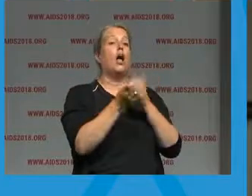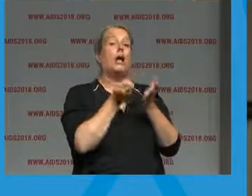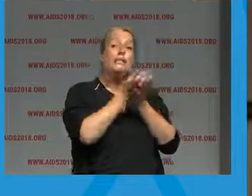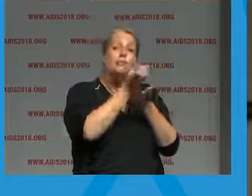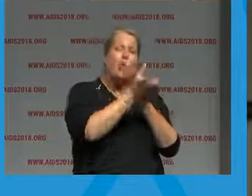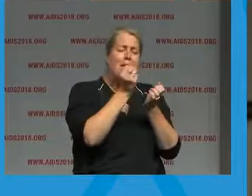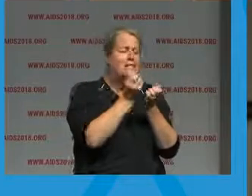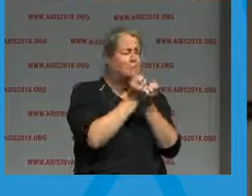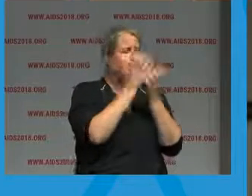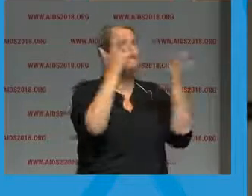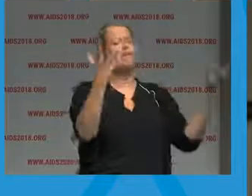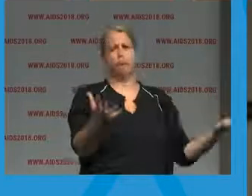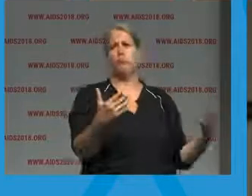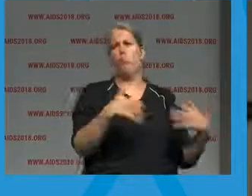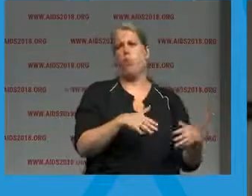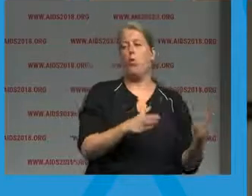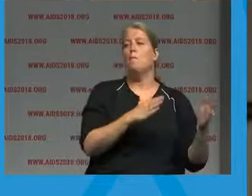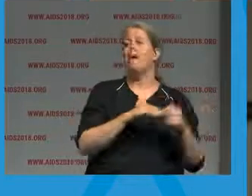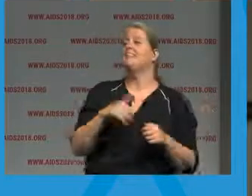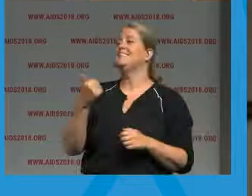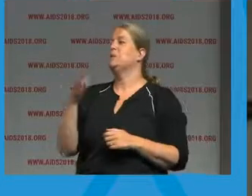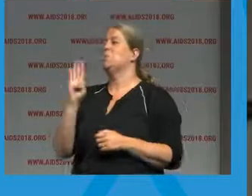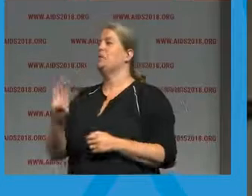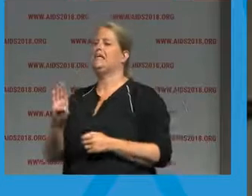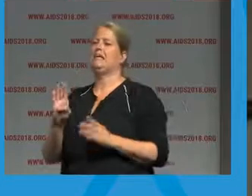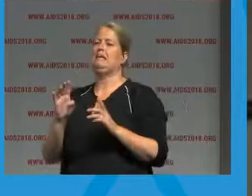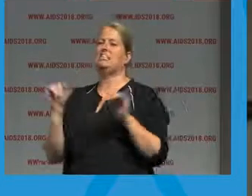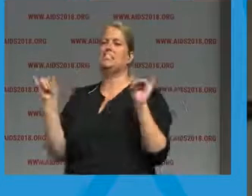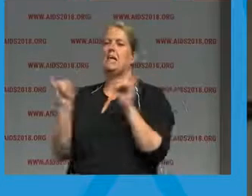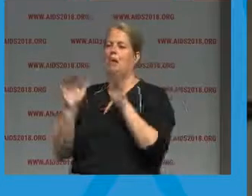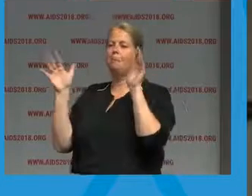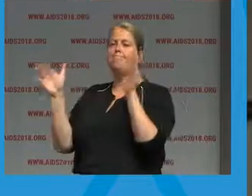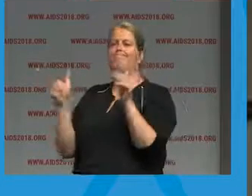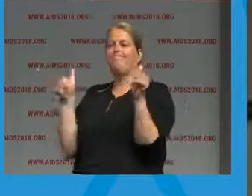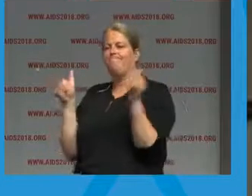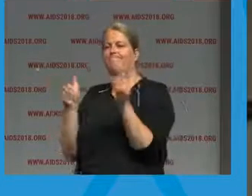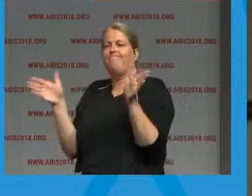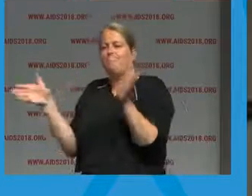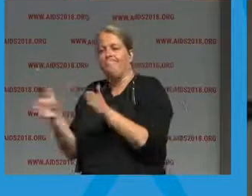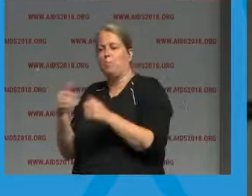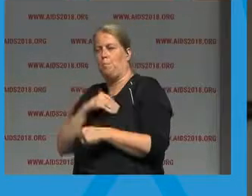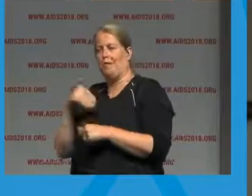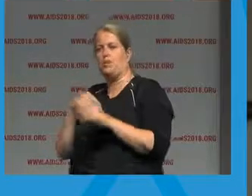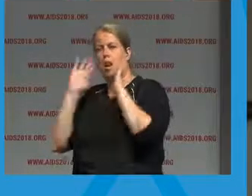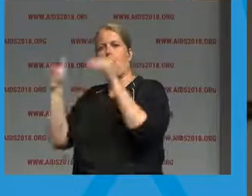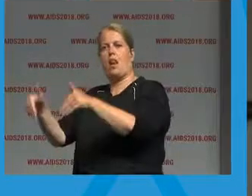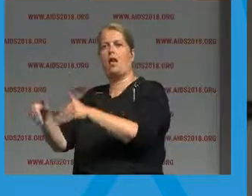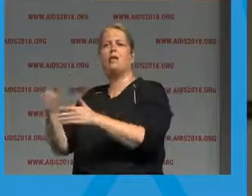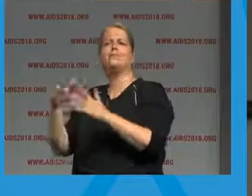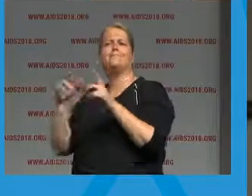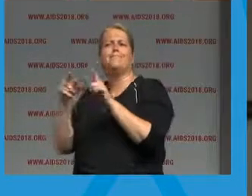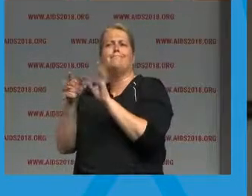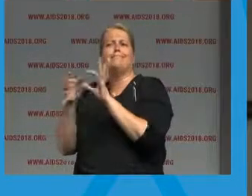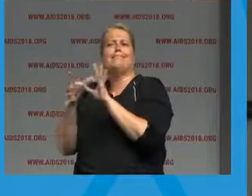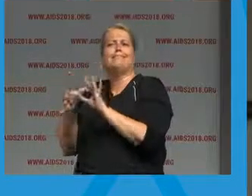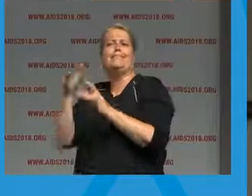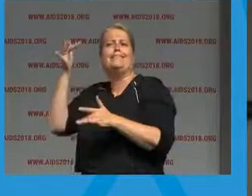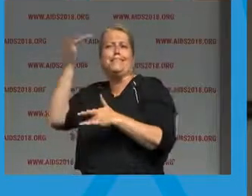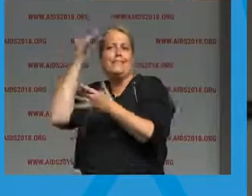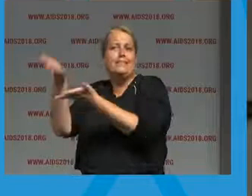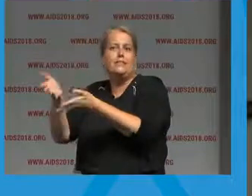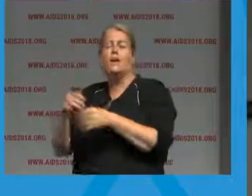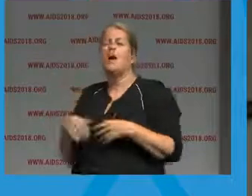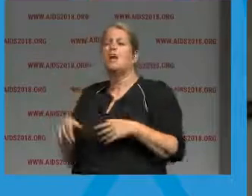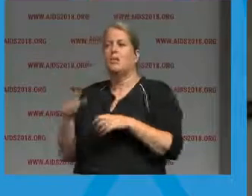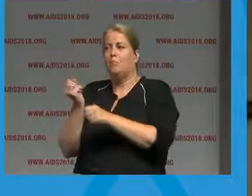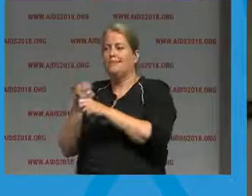information. With TB, it's still a very medicalized kind of disease, so it makes it very difficult, because when you're going